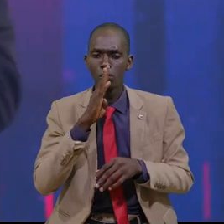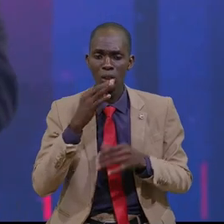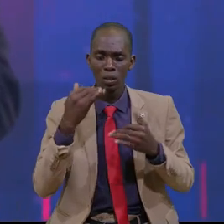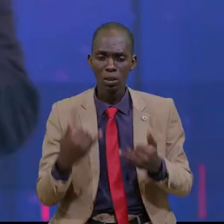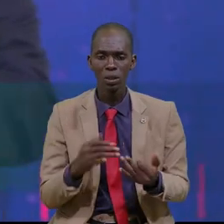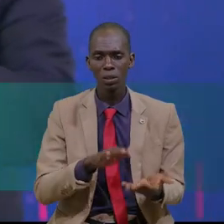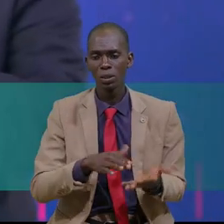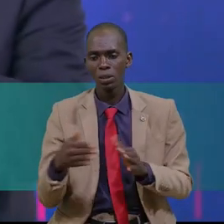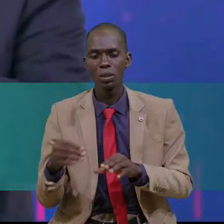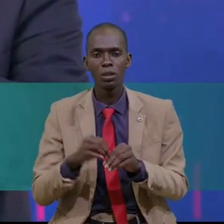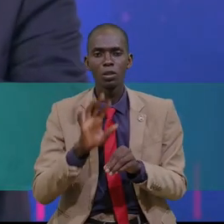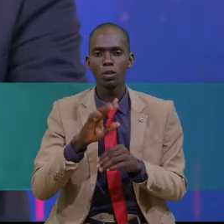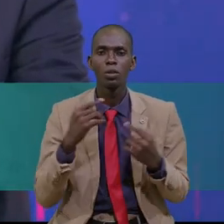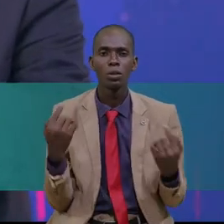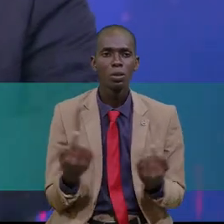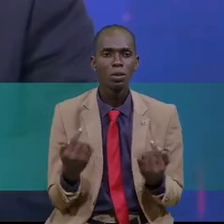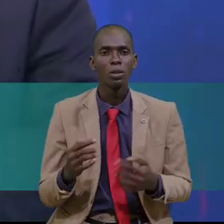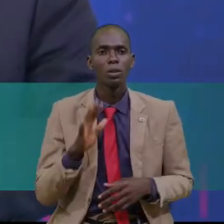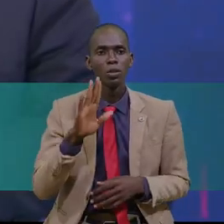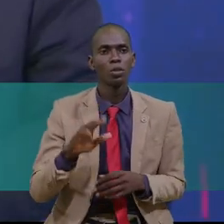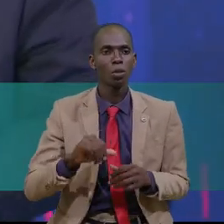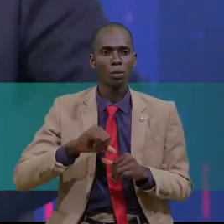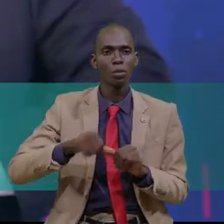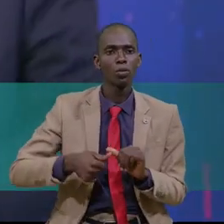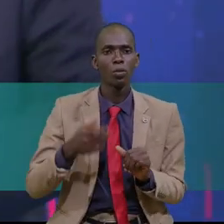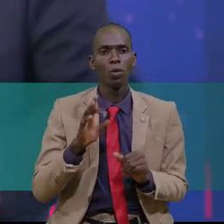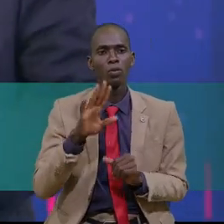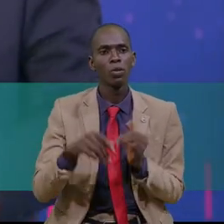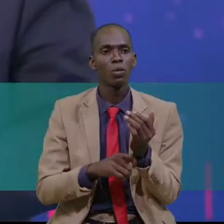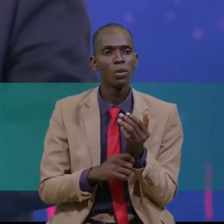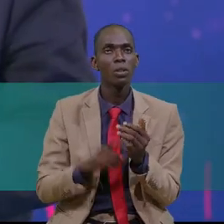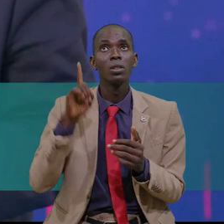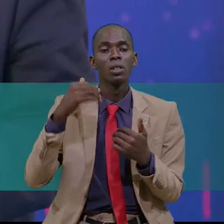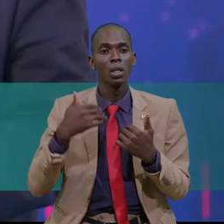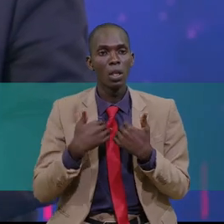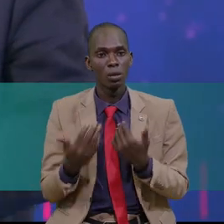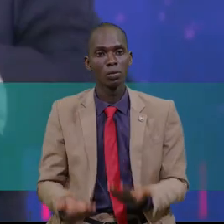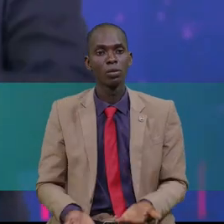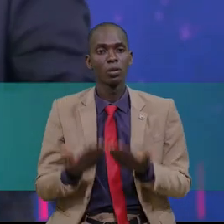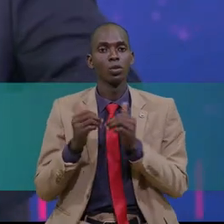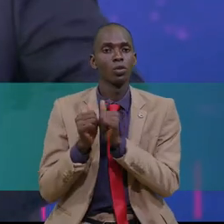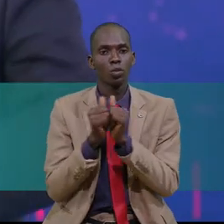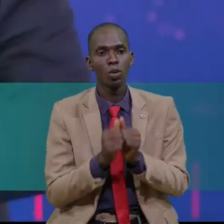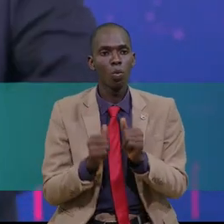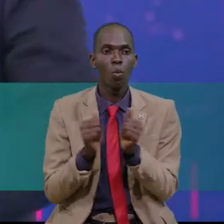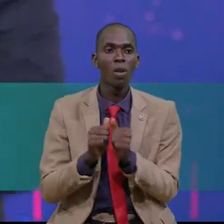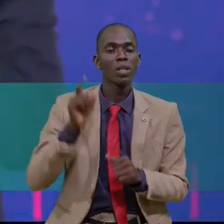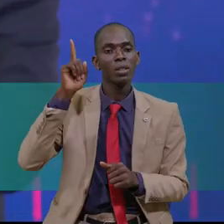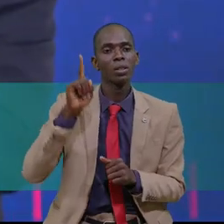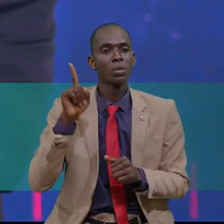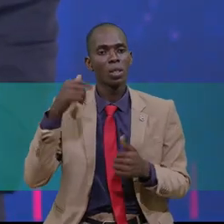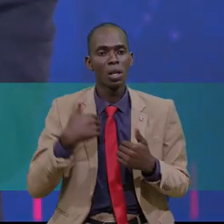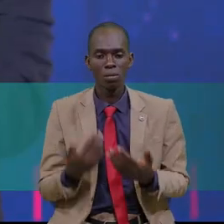sins and the uncircumcision of your flesh, he has quickened together with him. He has quickened,